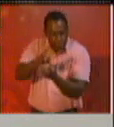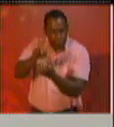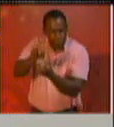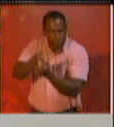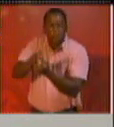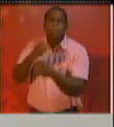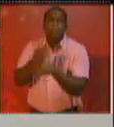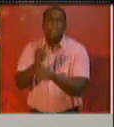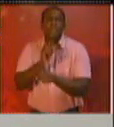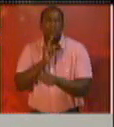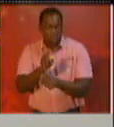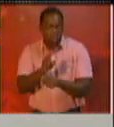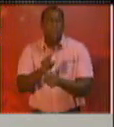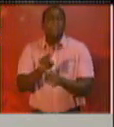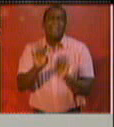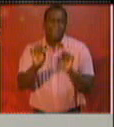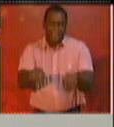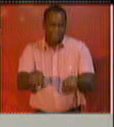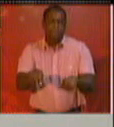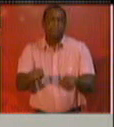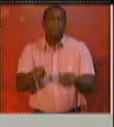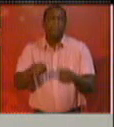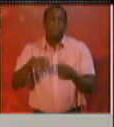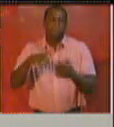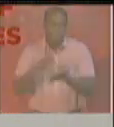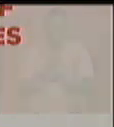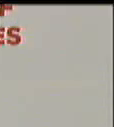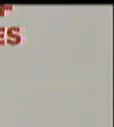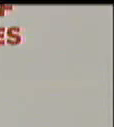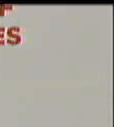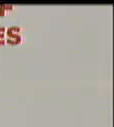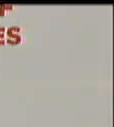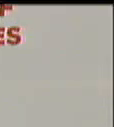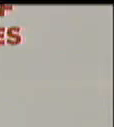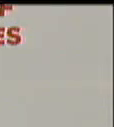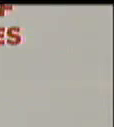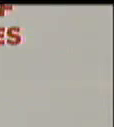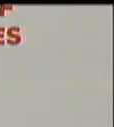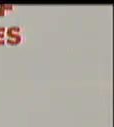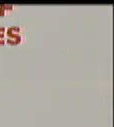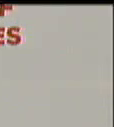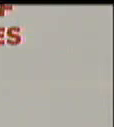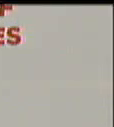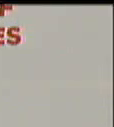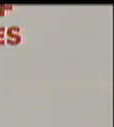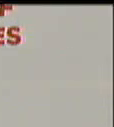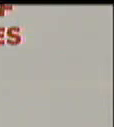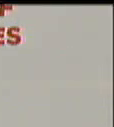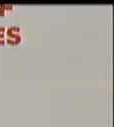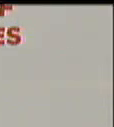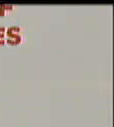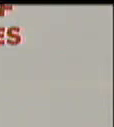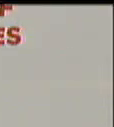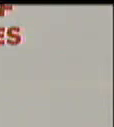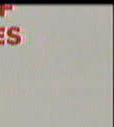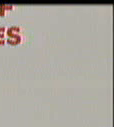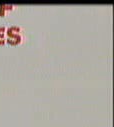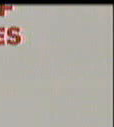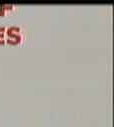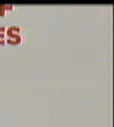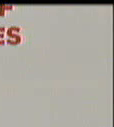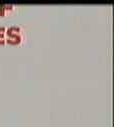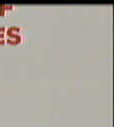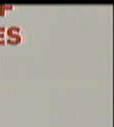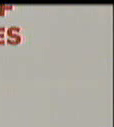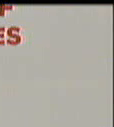place before vaccination of any individual, and more so before the vaccination of those that constitute the elderly